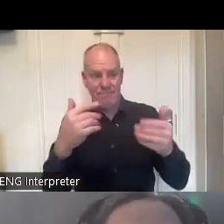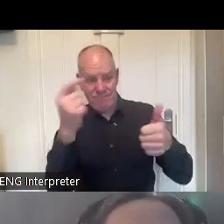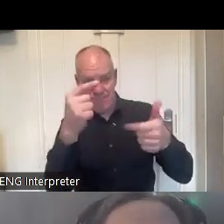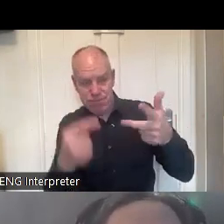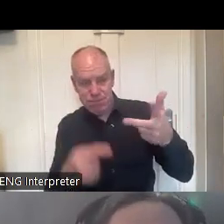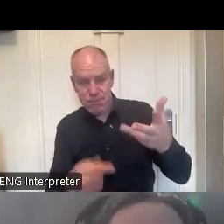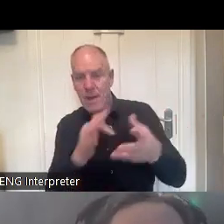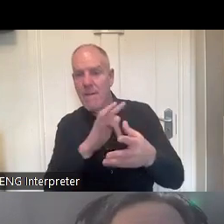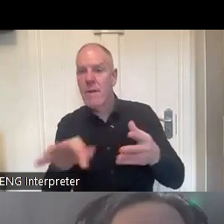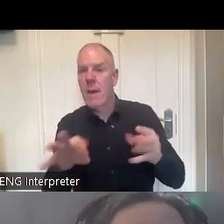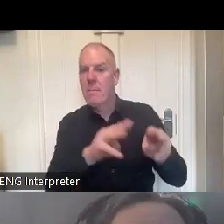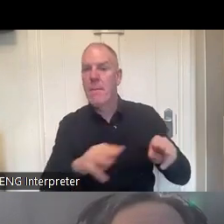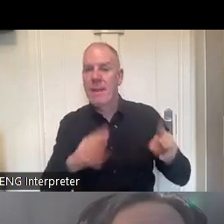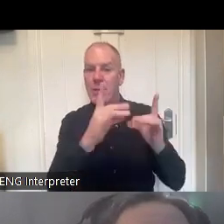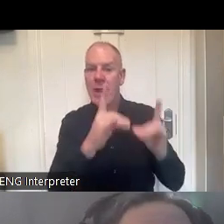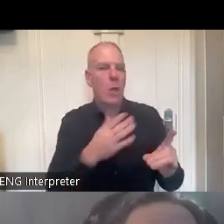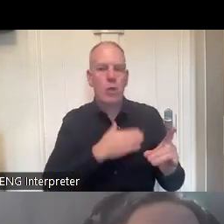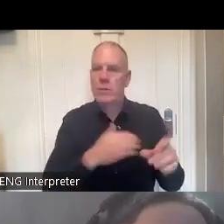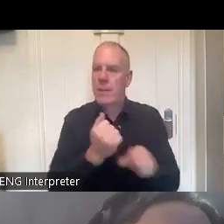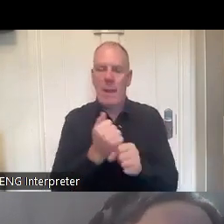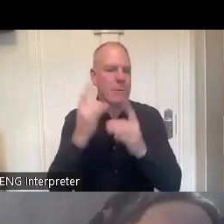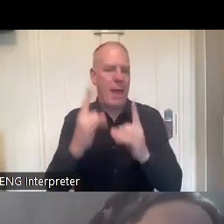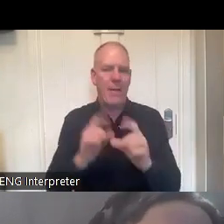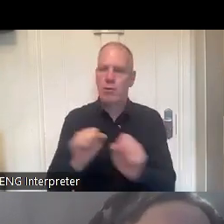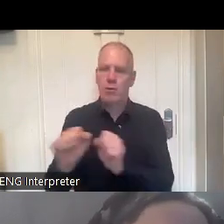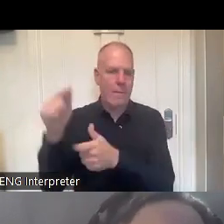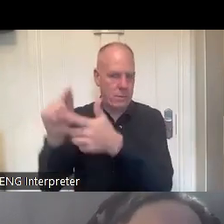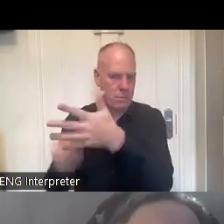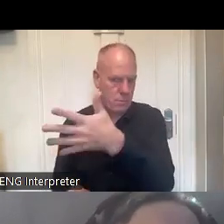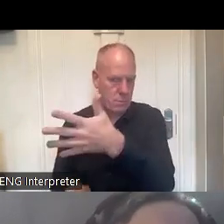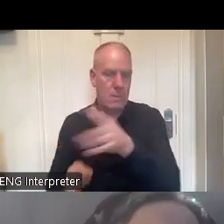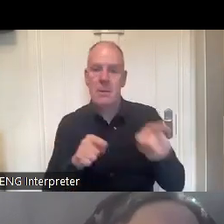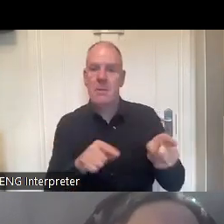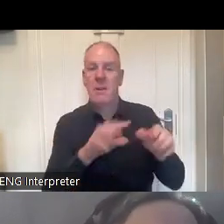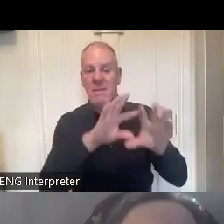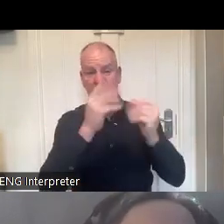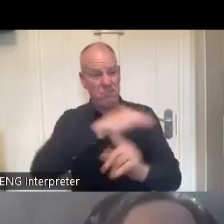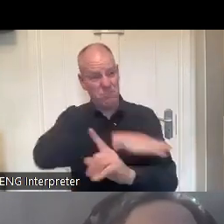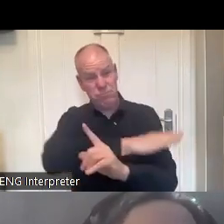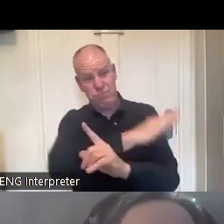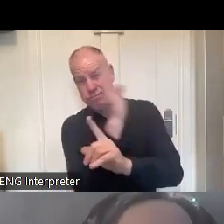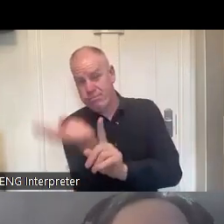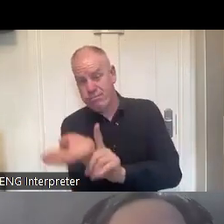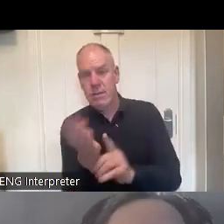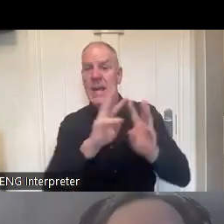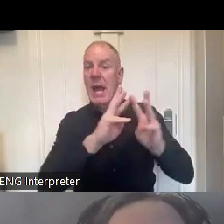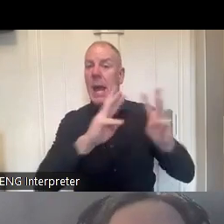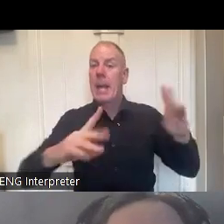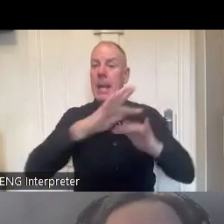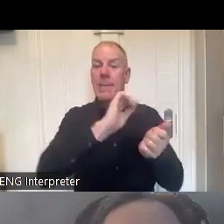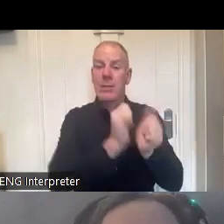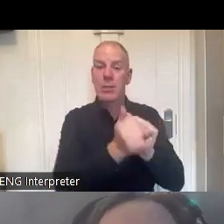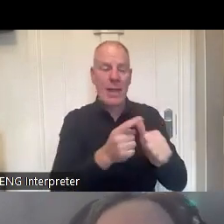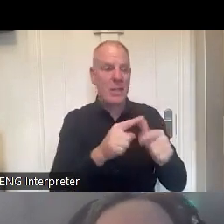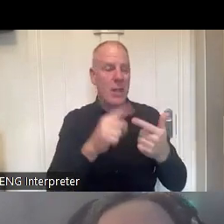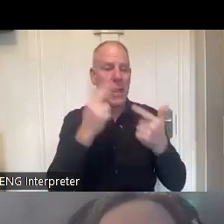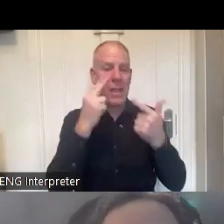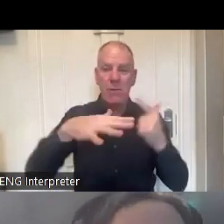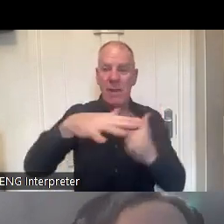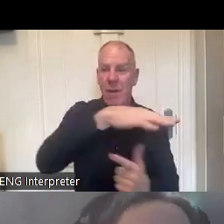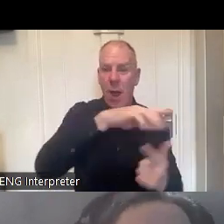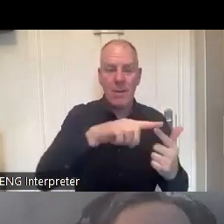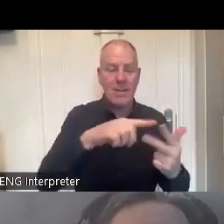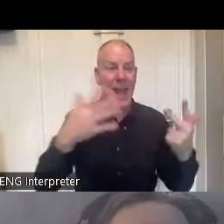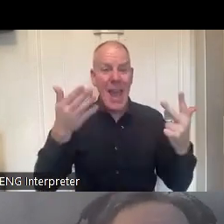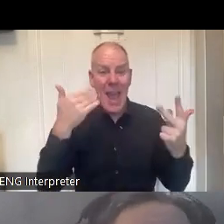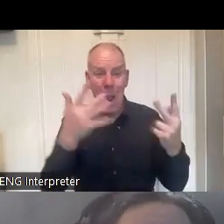aside from health services. So we have everything from climate change, the natural environment, air